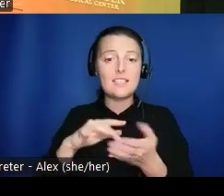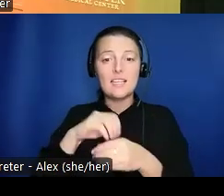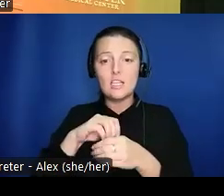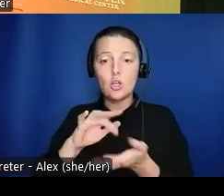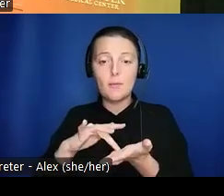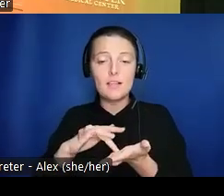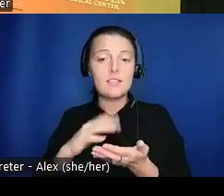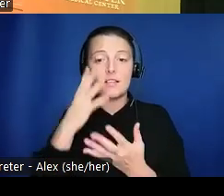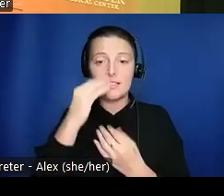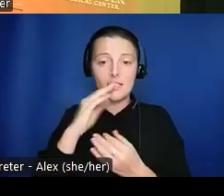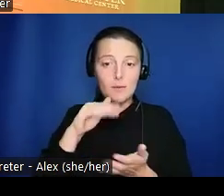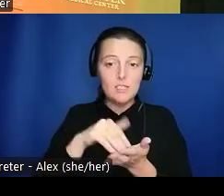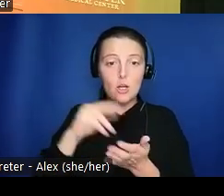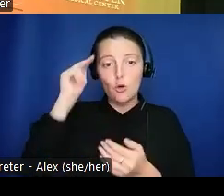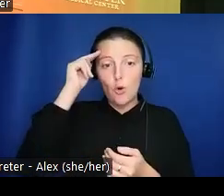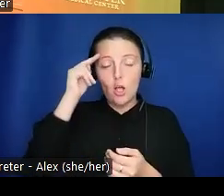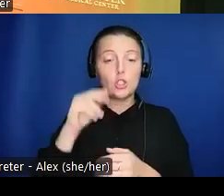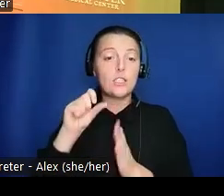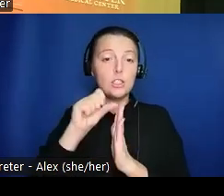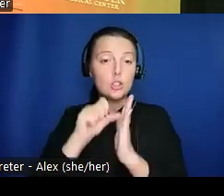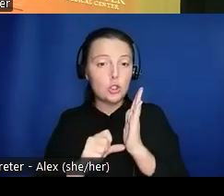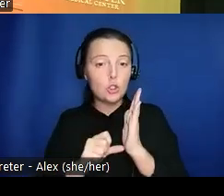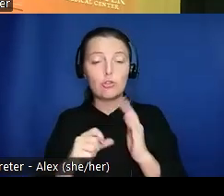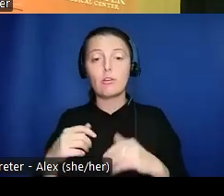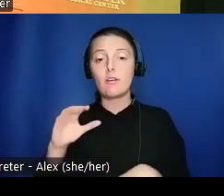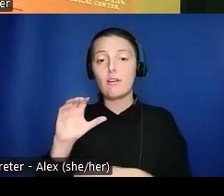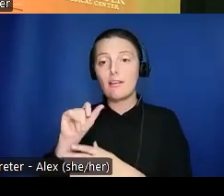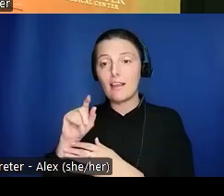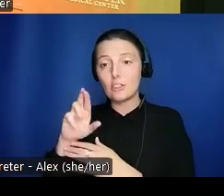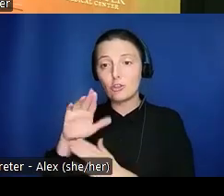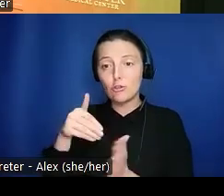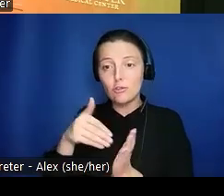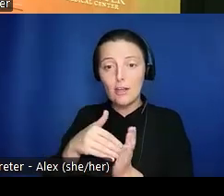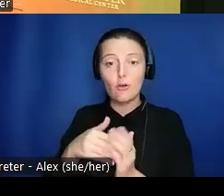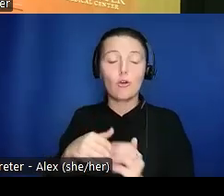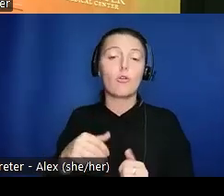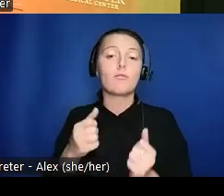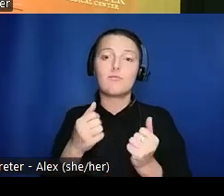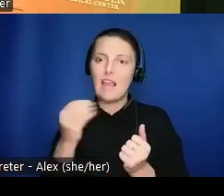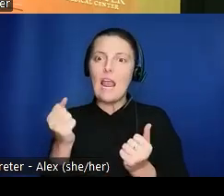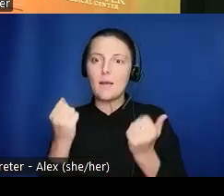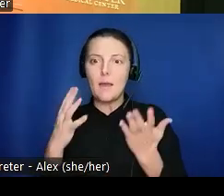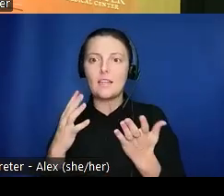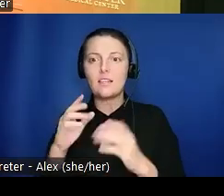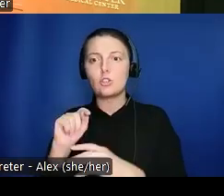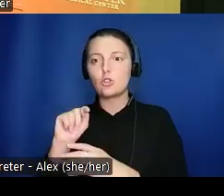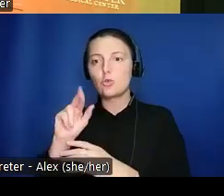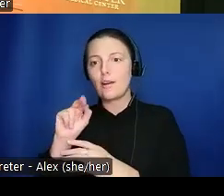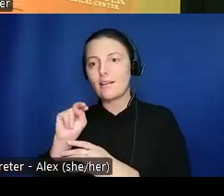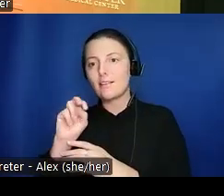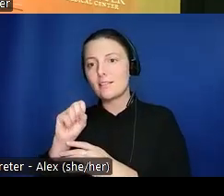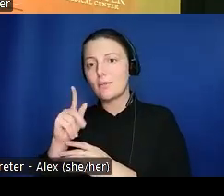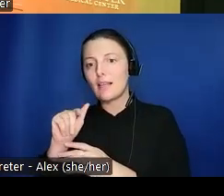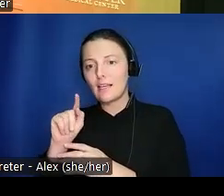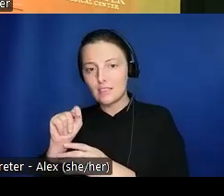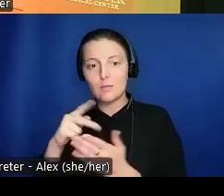surgery, cancer center, and many of the transplant programs, as well as pain programs, all those